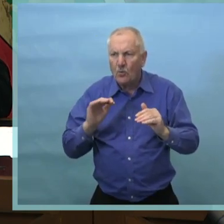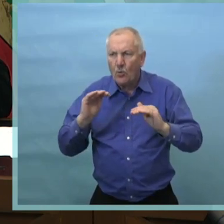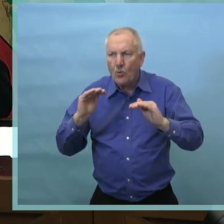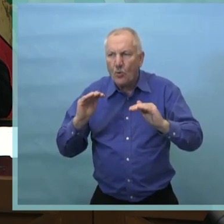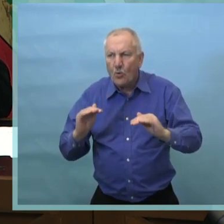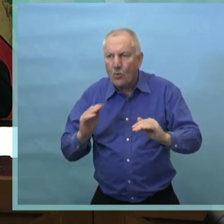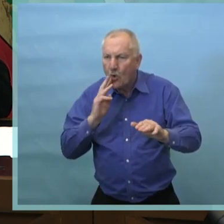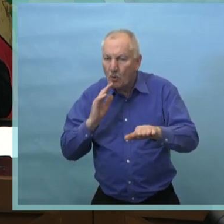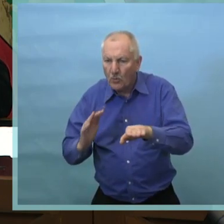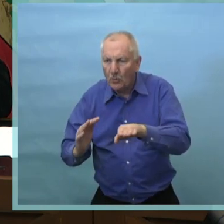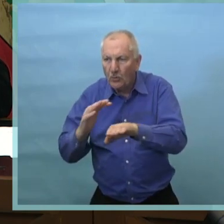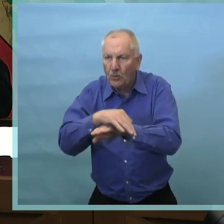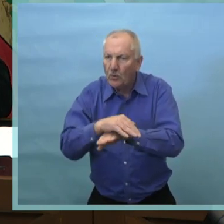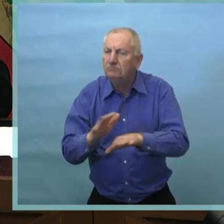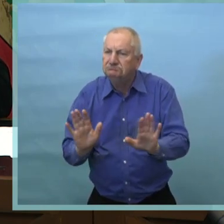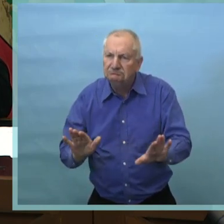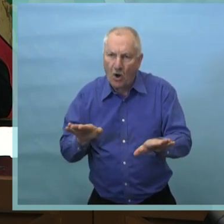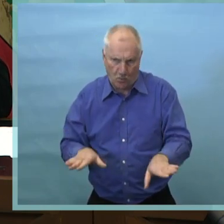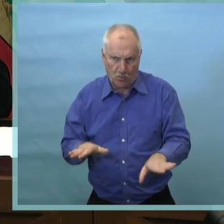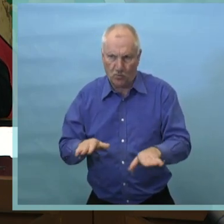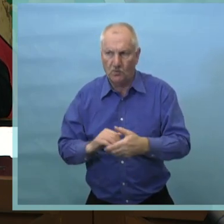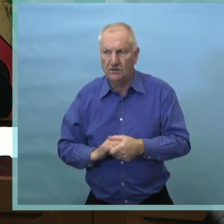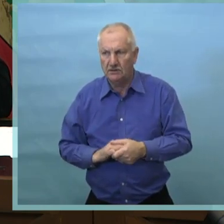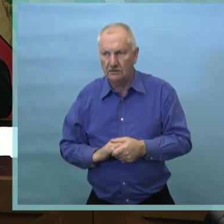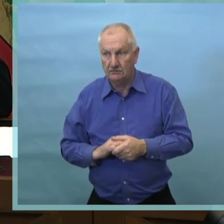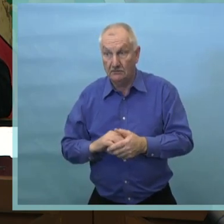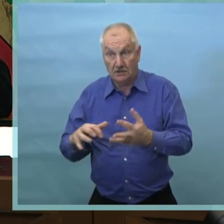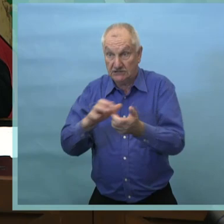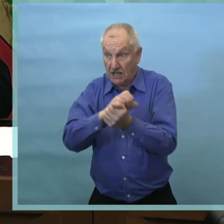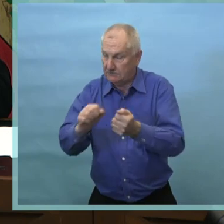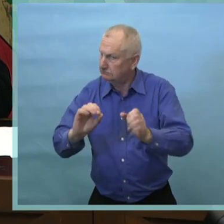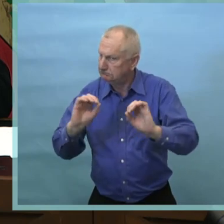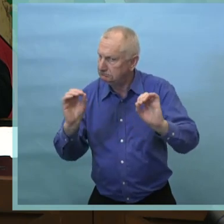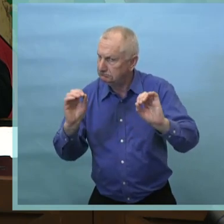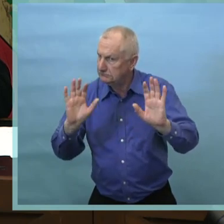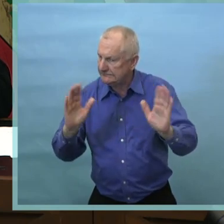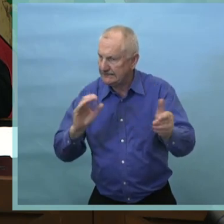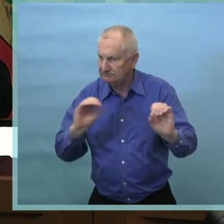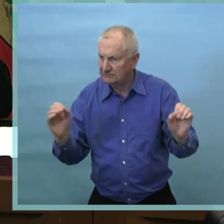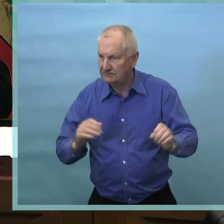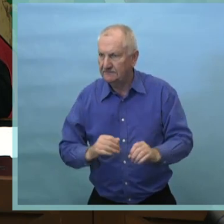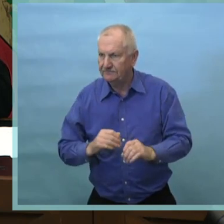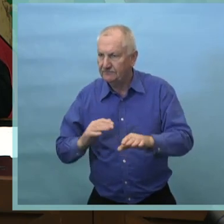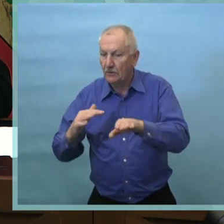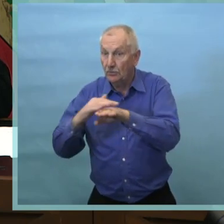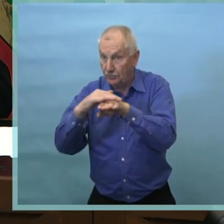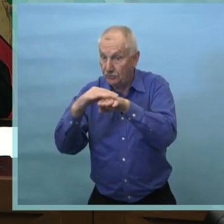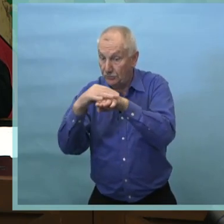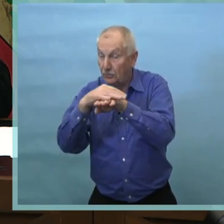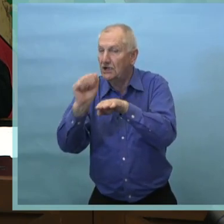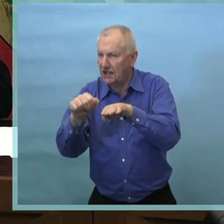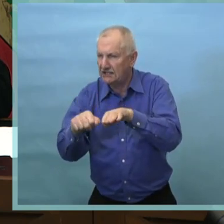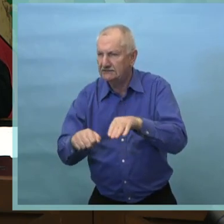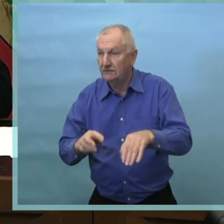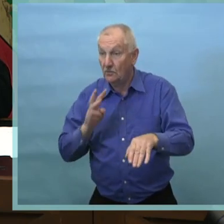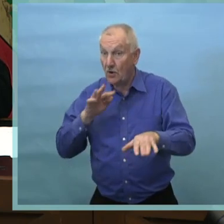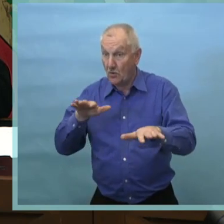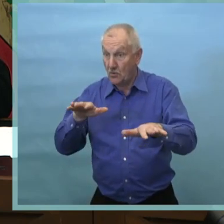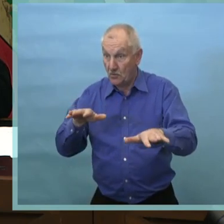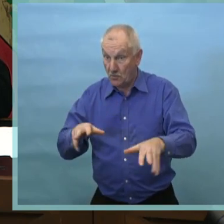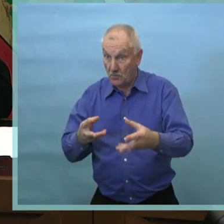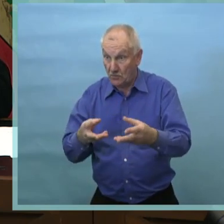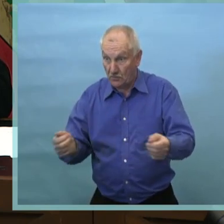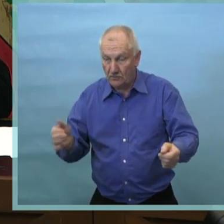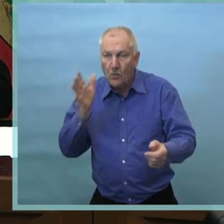We're not sure if they've been washed out. It doesn't look like they have been. Again, we won't know for sure until the water recedes, but so far we'd have to